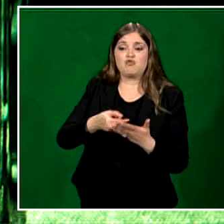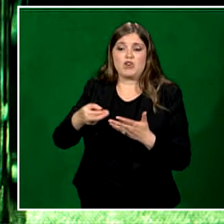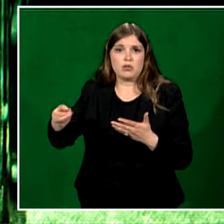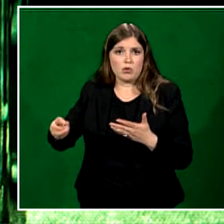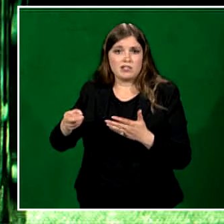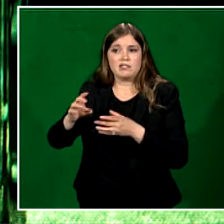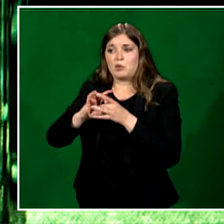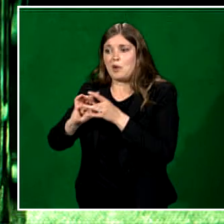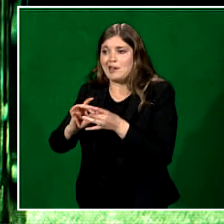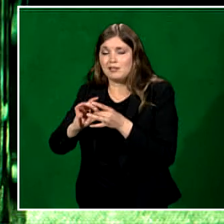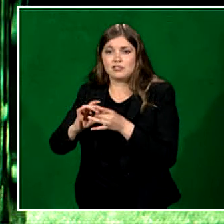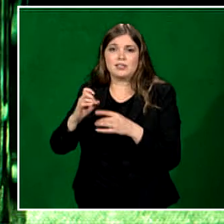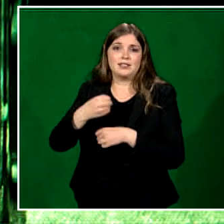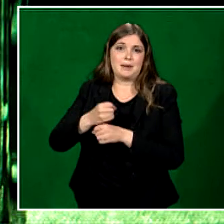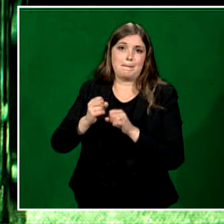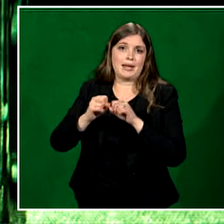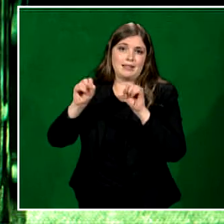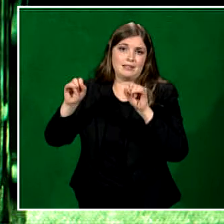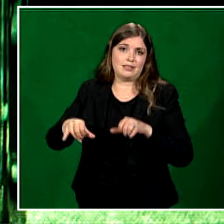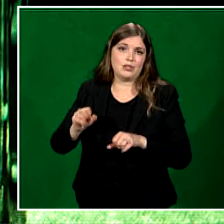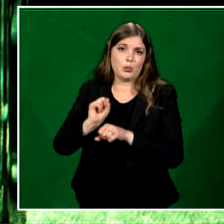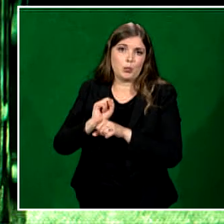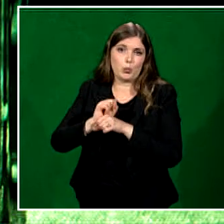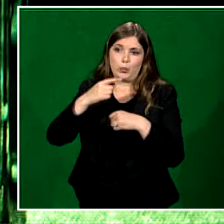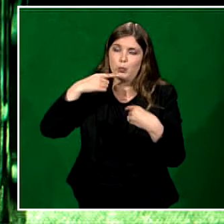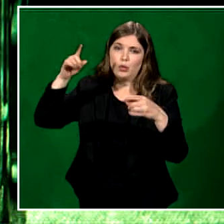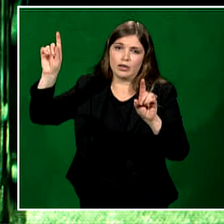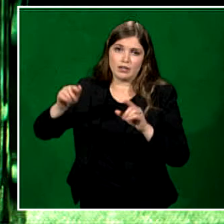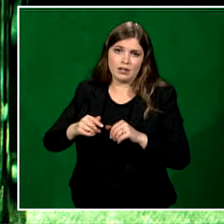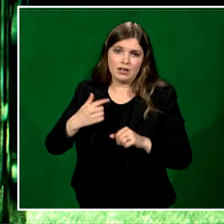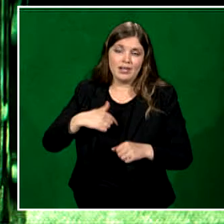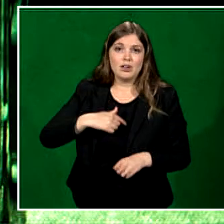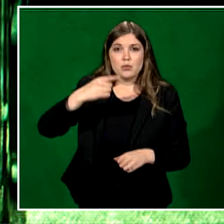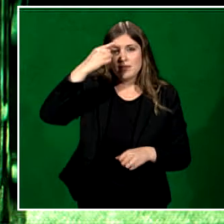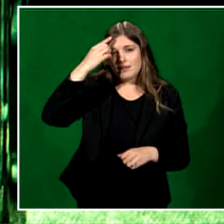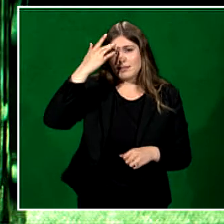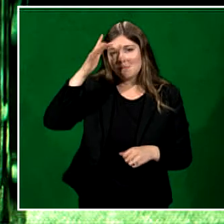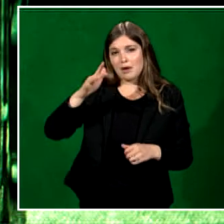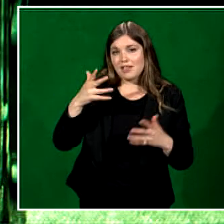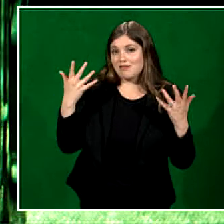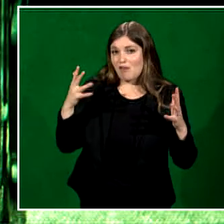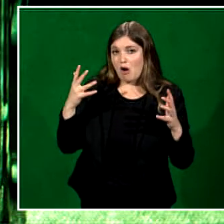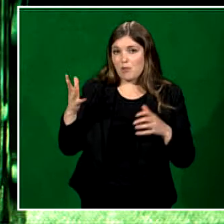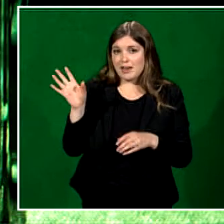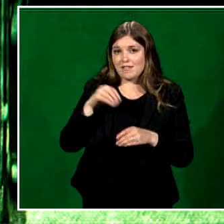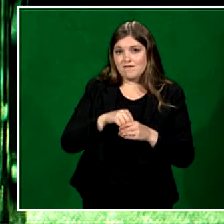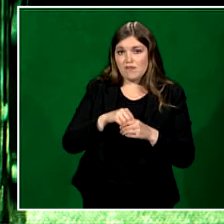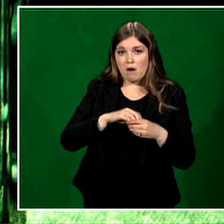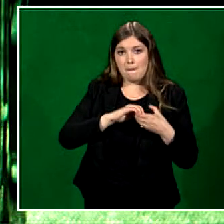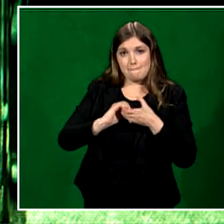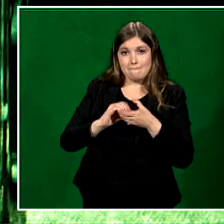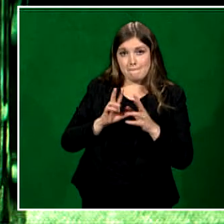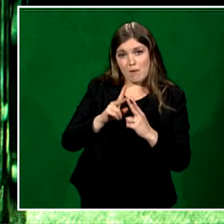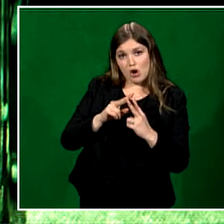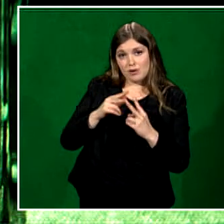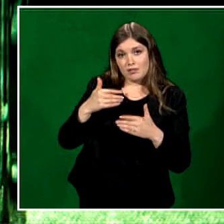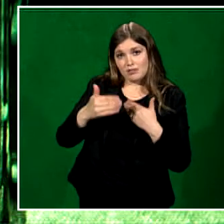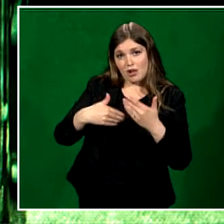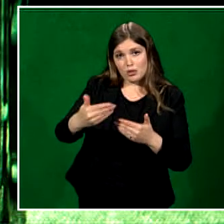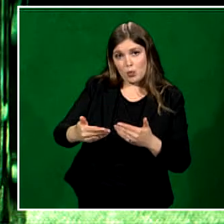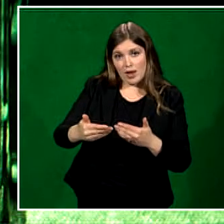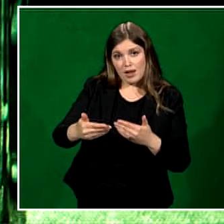in order to make this system work. We think it's smart that you've already engaged partners along the way in order to,